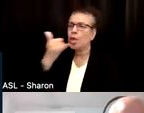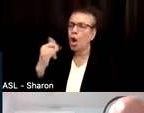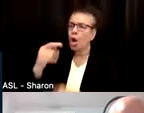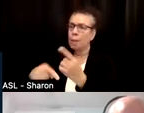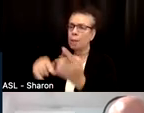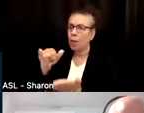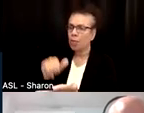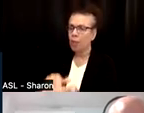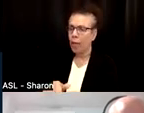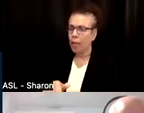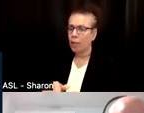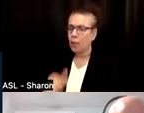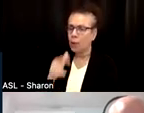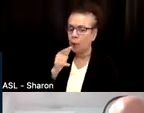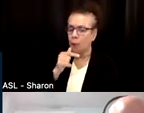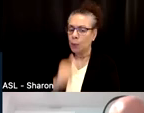support for that?